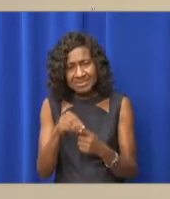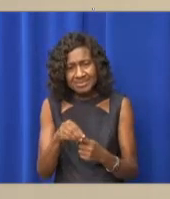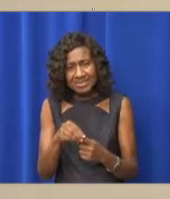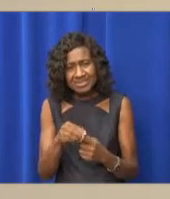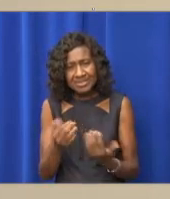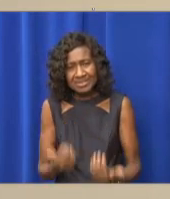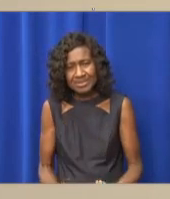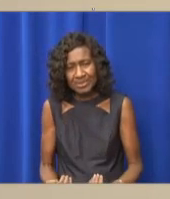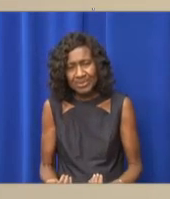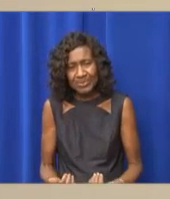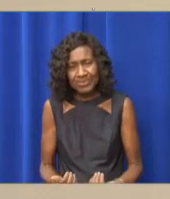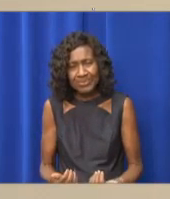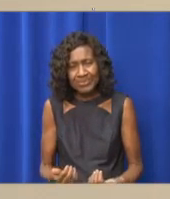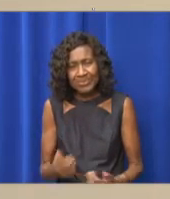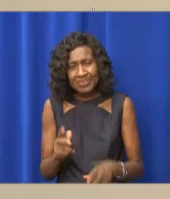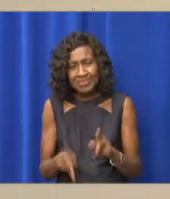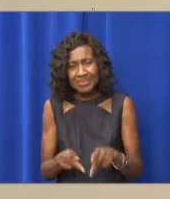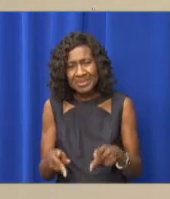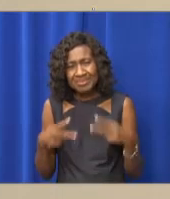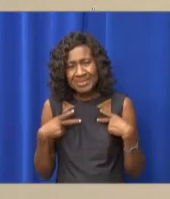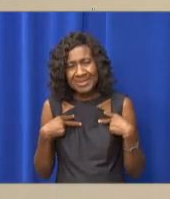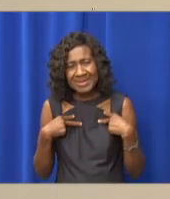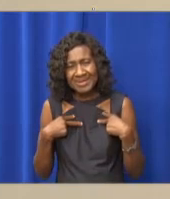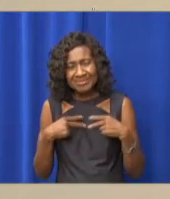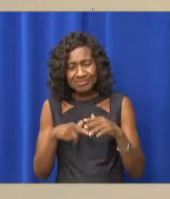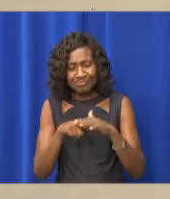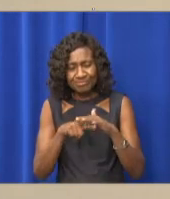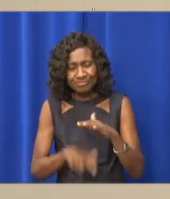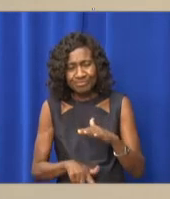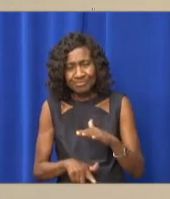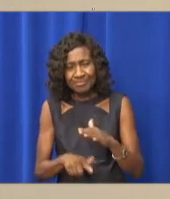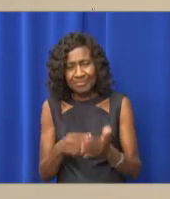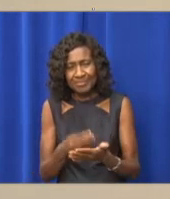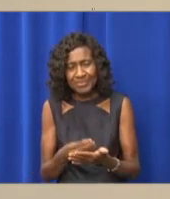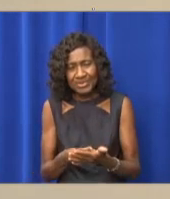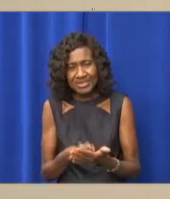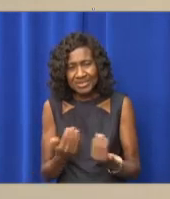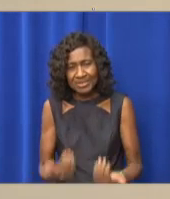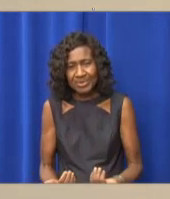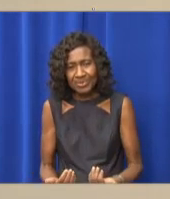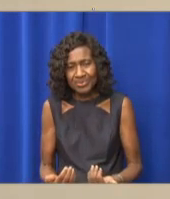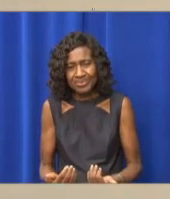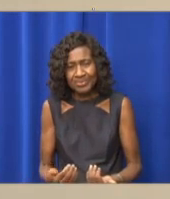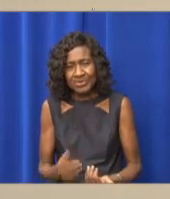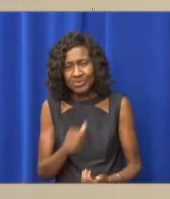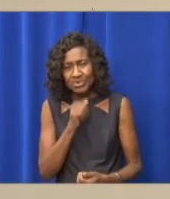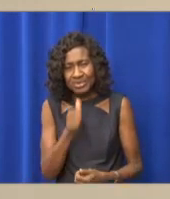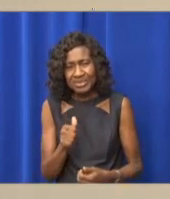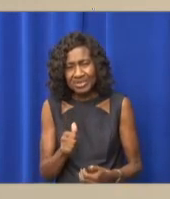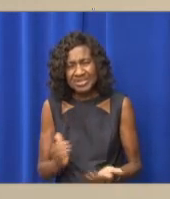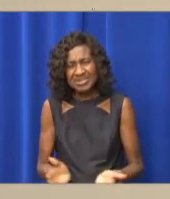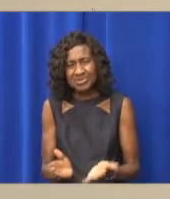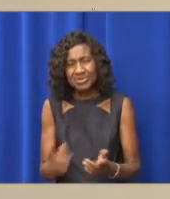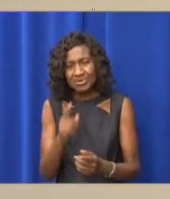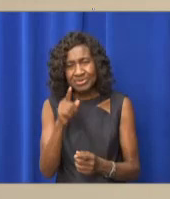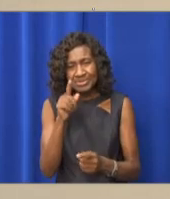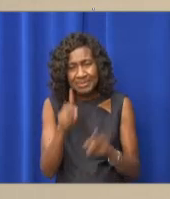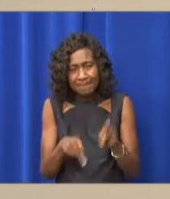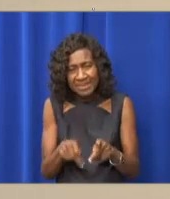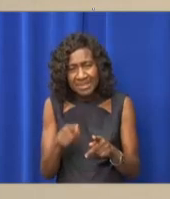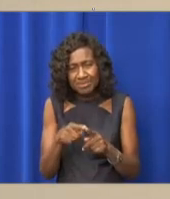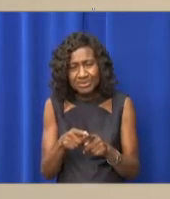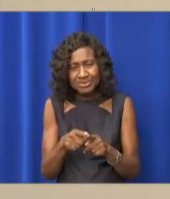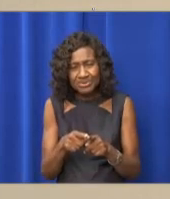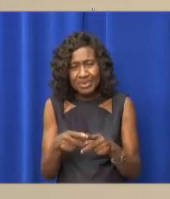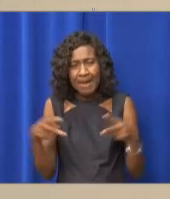everybody has less money available now, I wouldn't invest it in panic buying. In any event, I know I'm